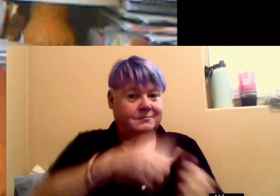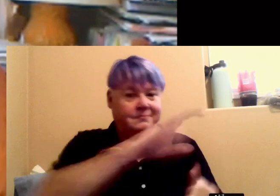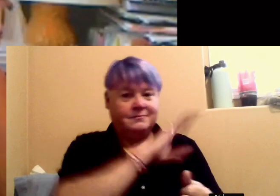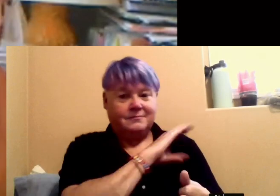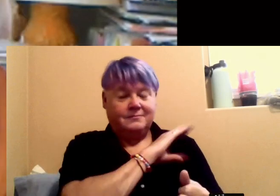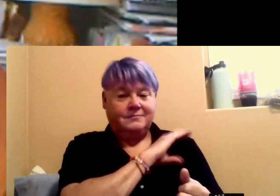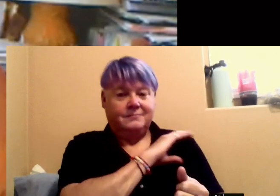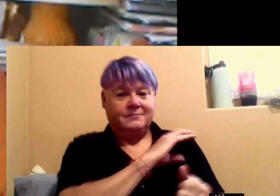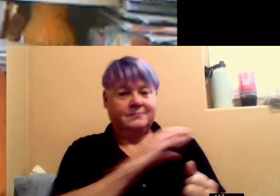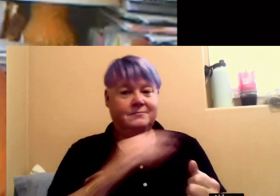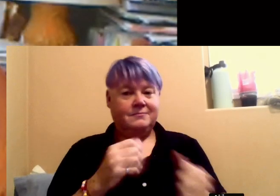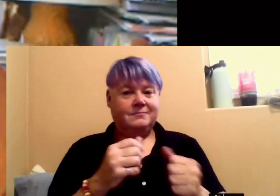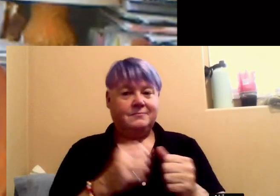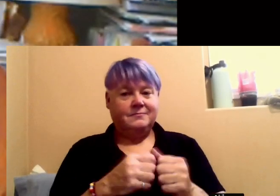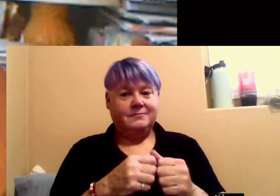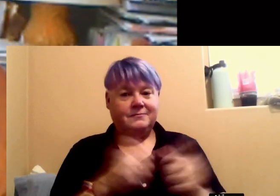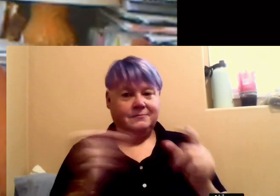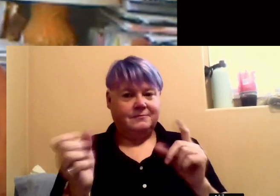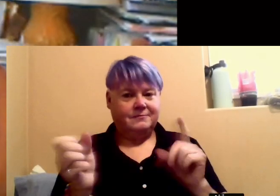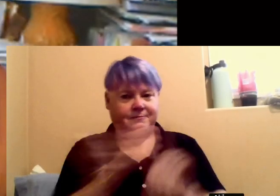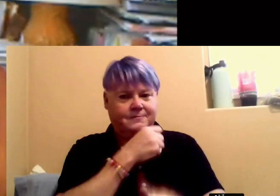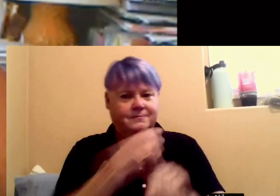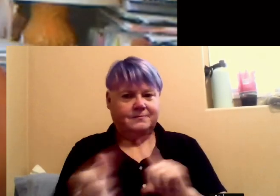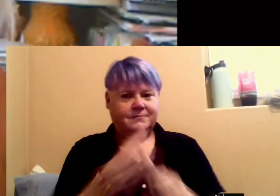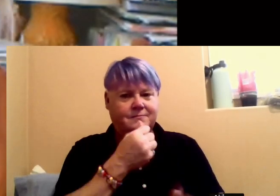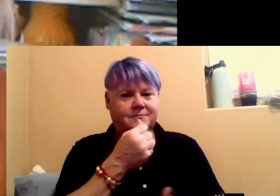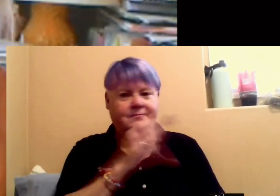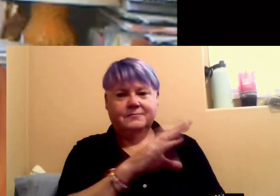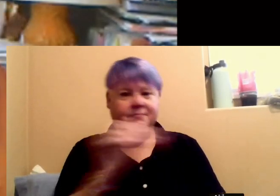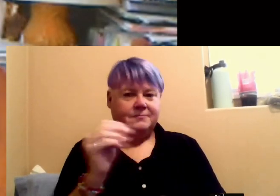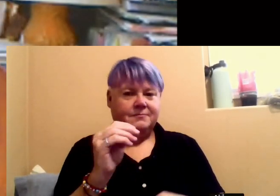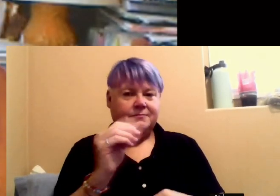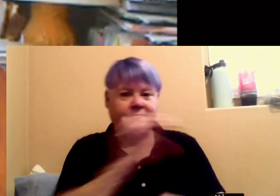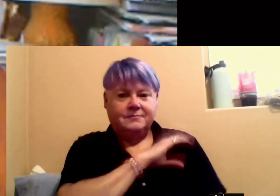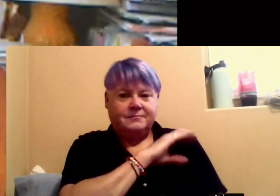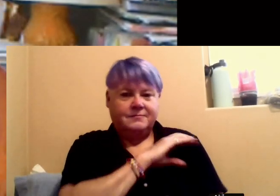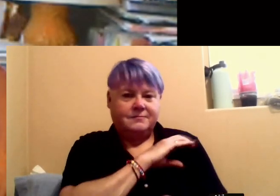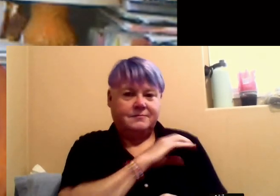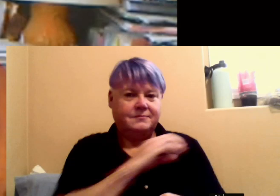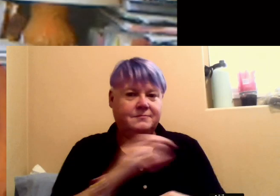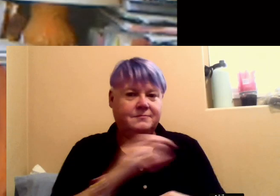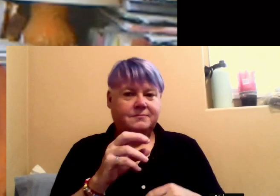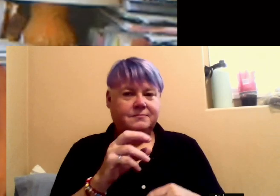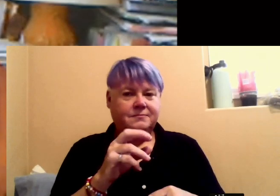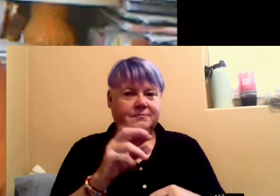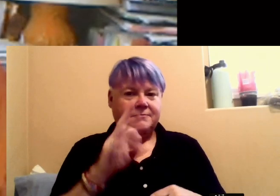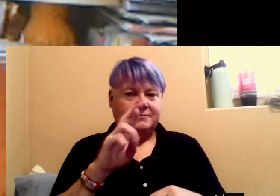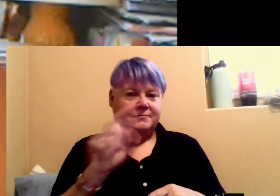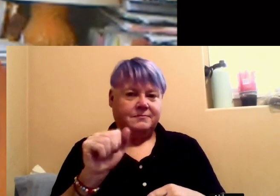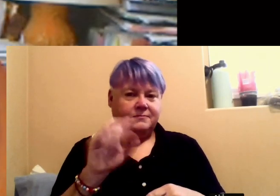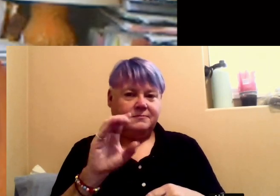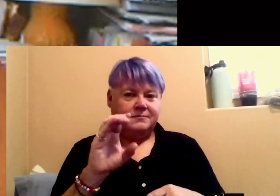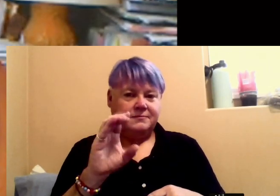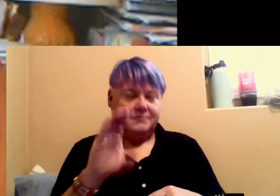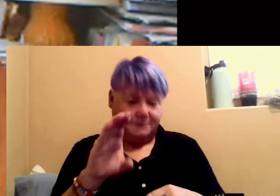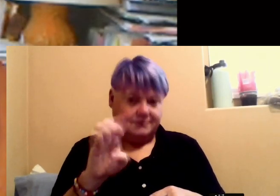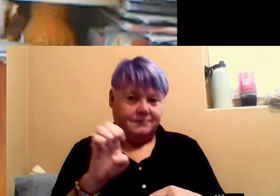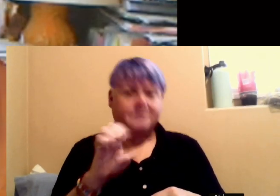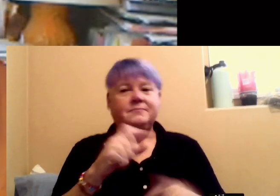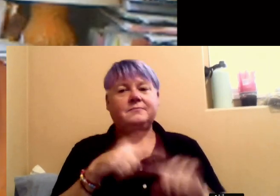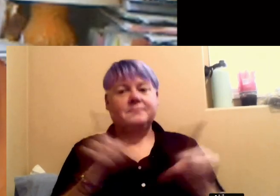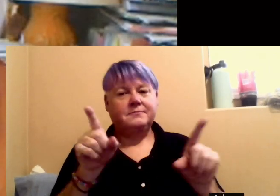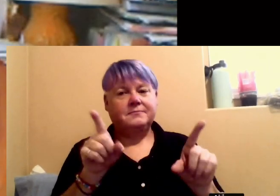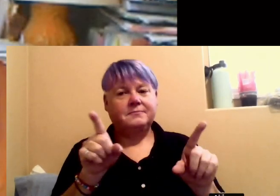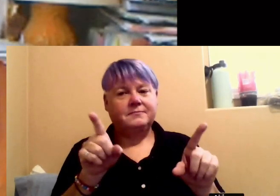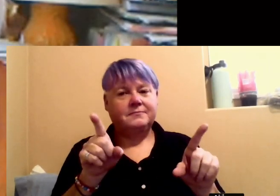police brutality and police racial profiling and so on. But there's